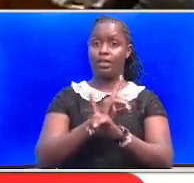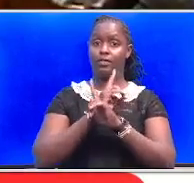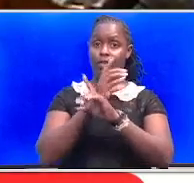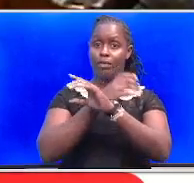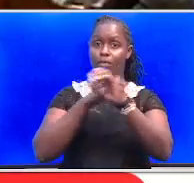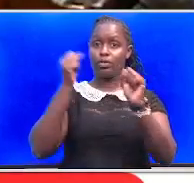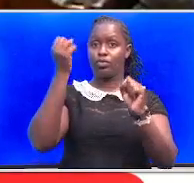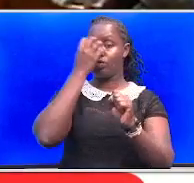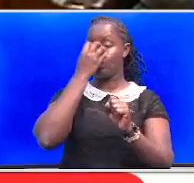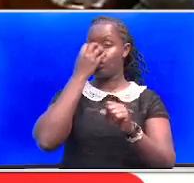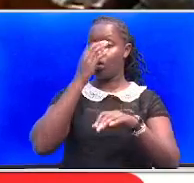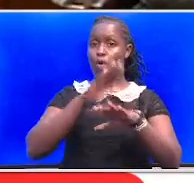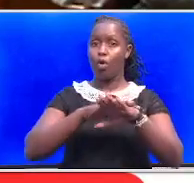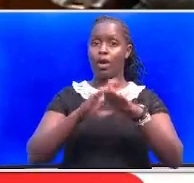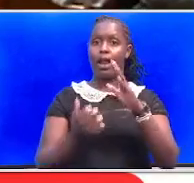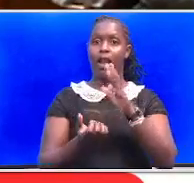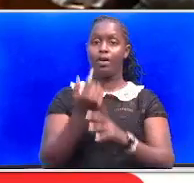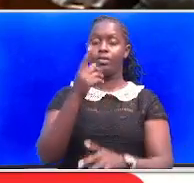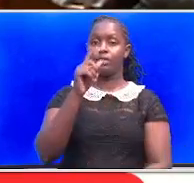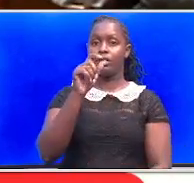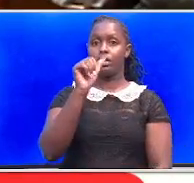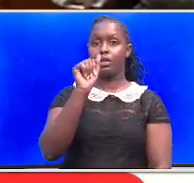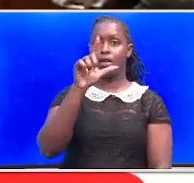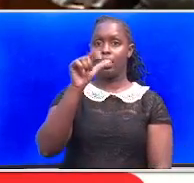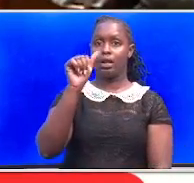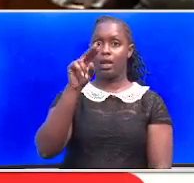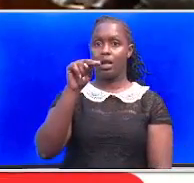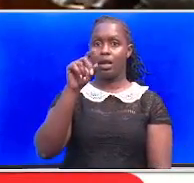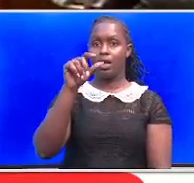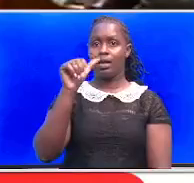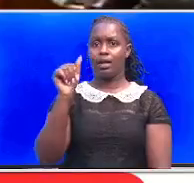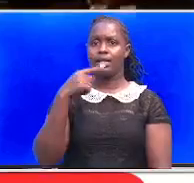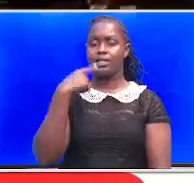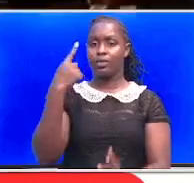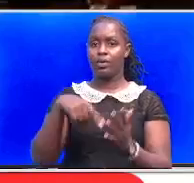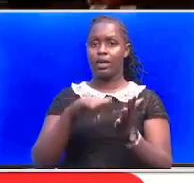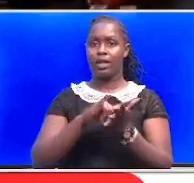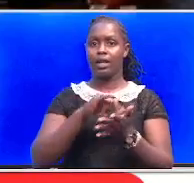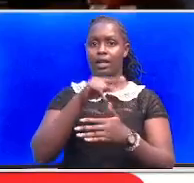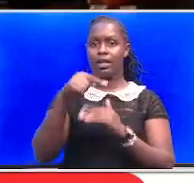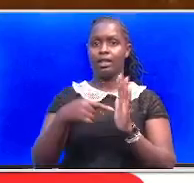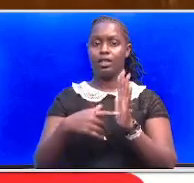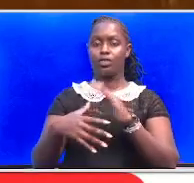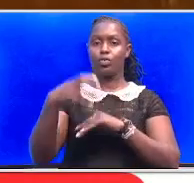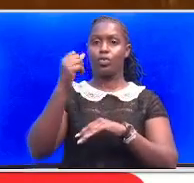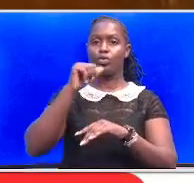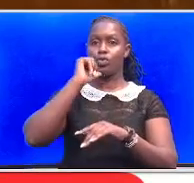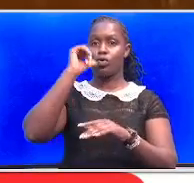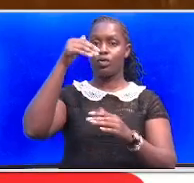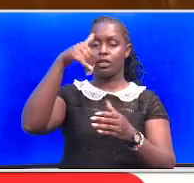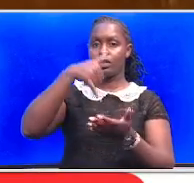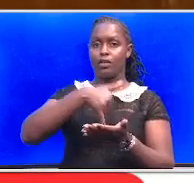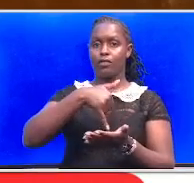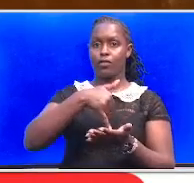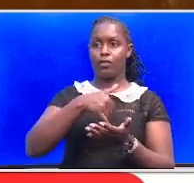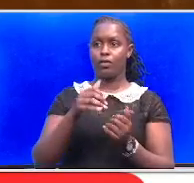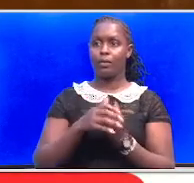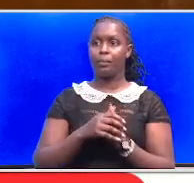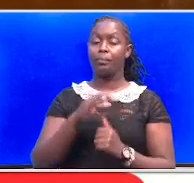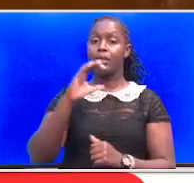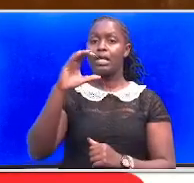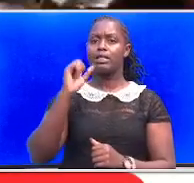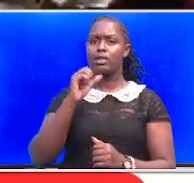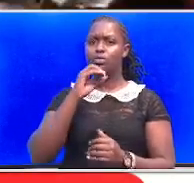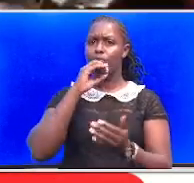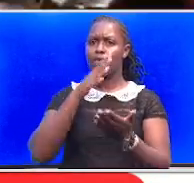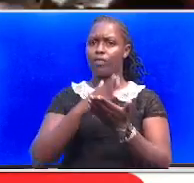Ruto's move to launch Talanta Hela program, disputing claims that the initiative was non-existent. So, Honorable CS, are you confirming it does